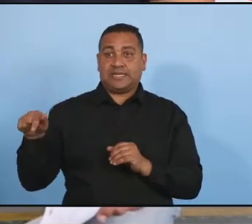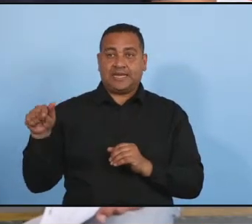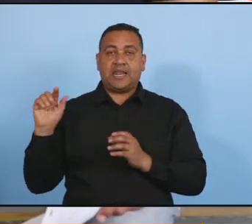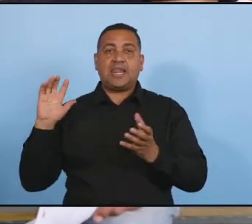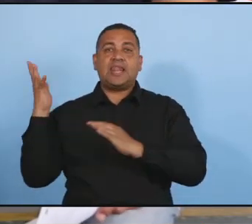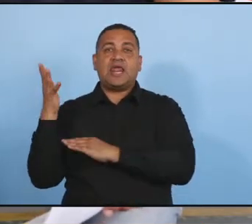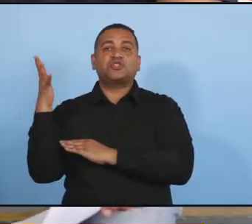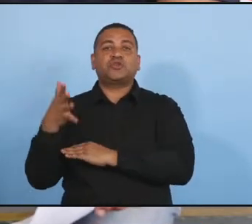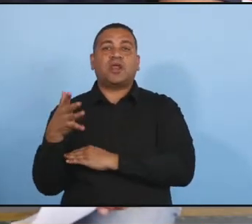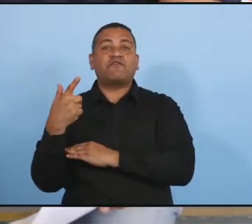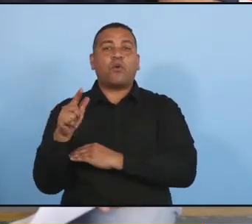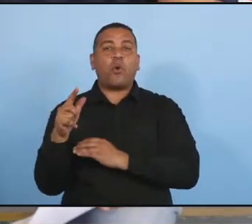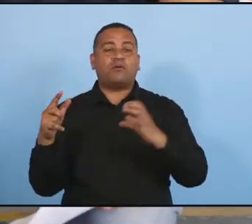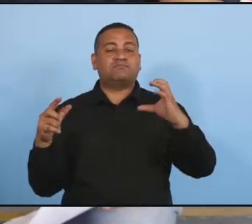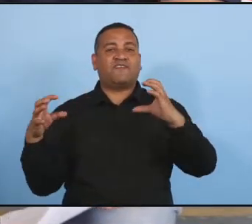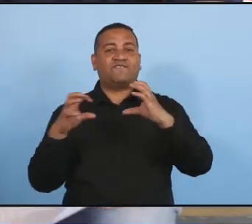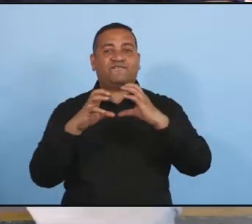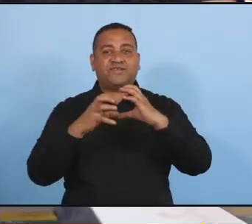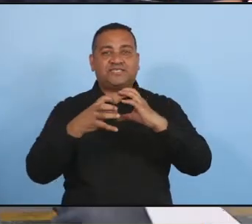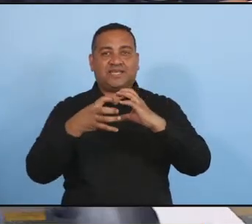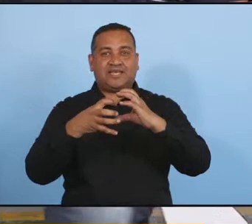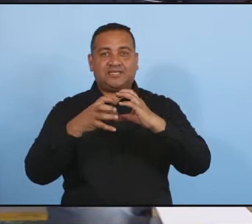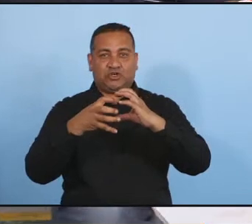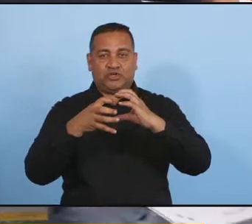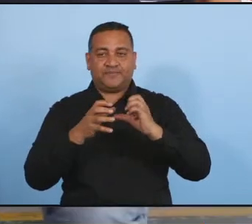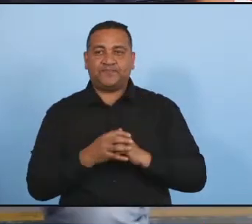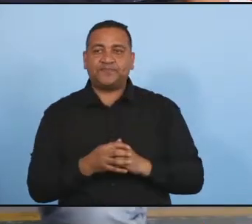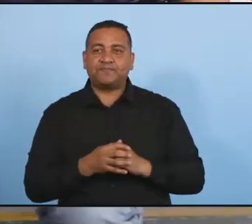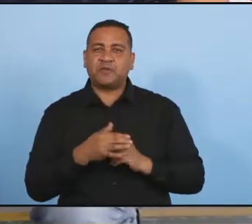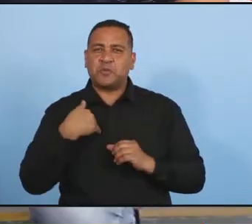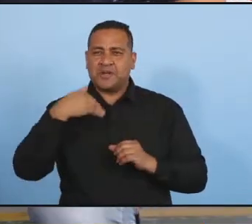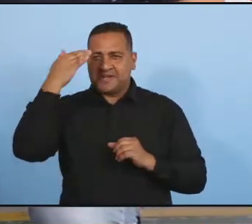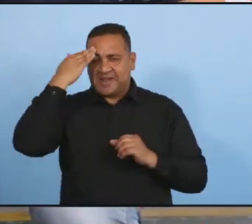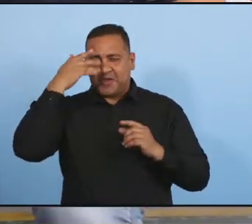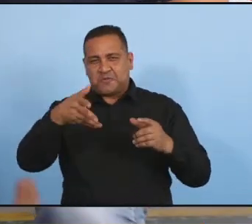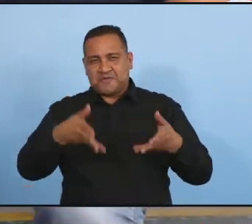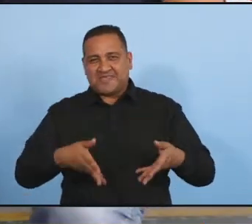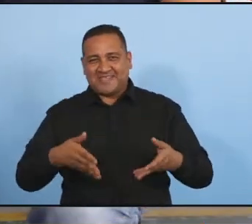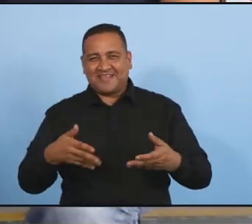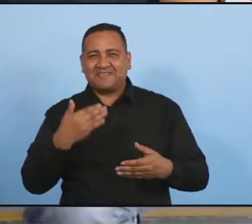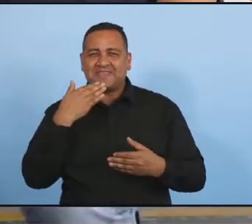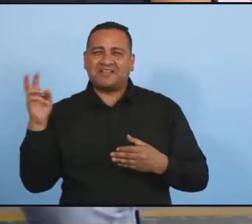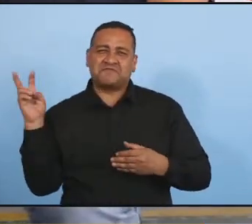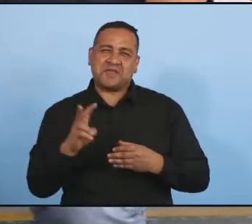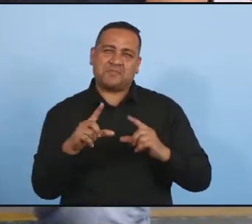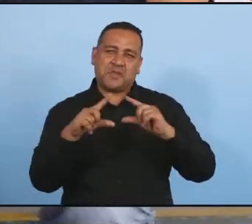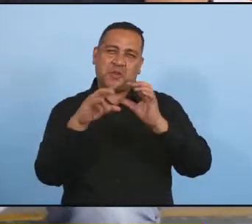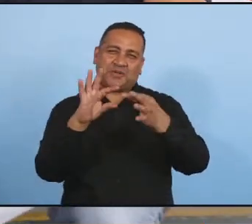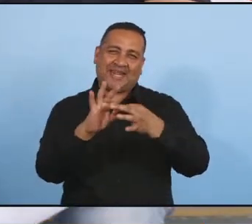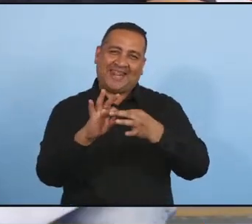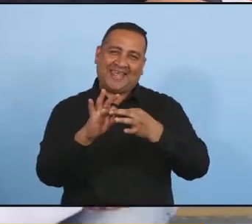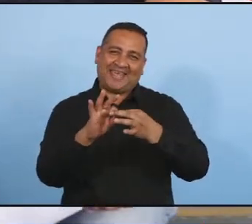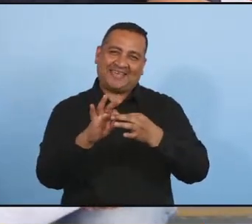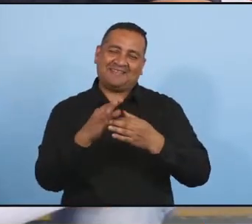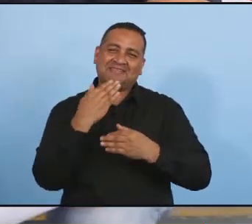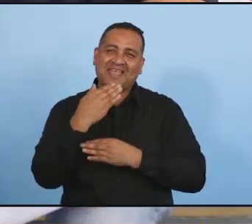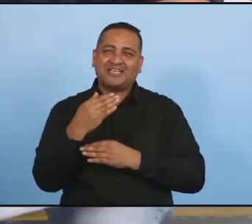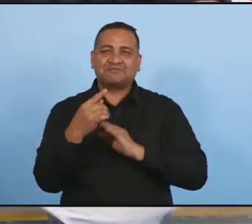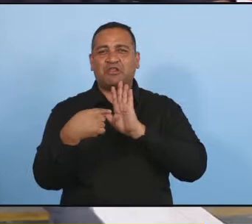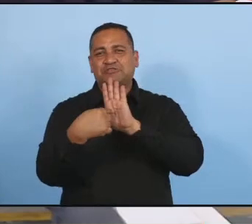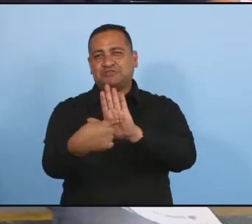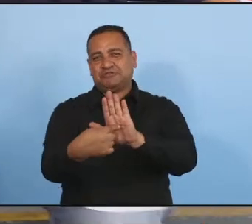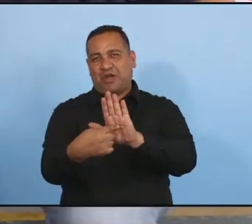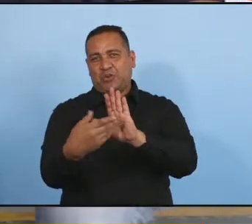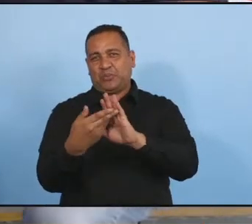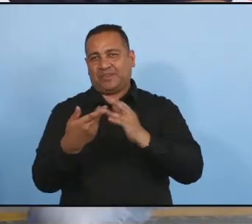I understood before I walked in here. Edwin, thank you so much for sitting here with us, man. Good to have you here with us on the Link Show. Quickly,